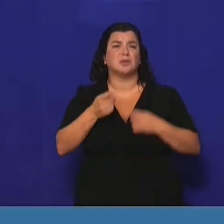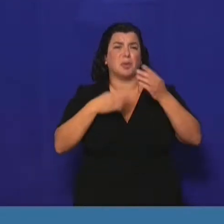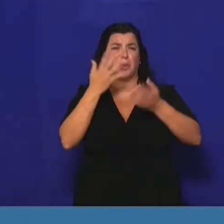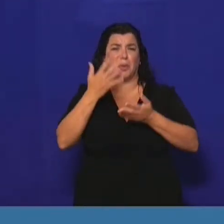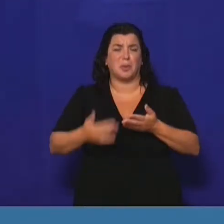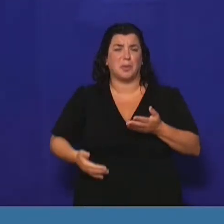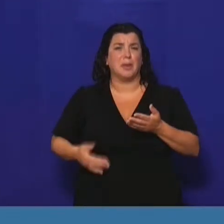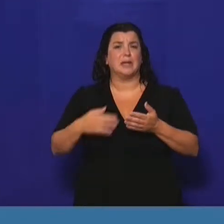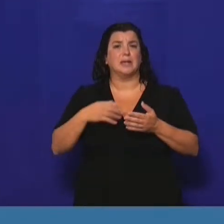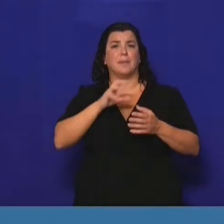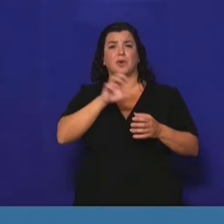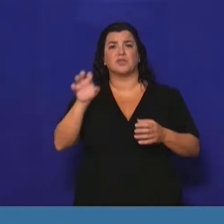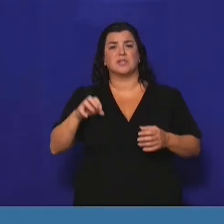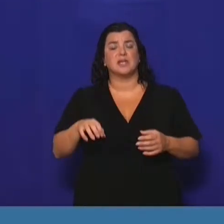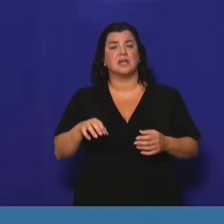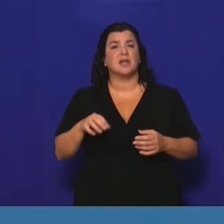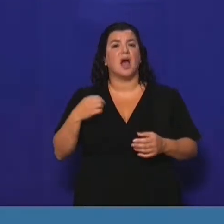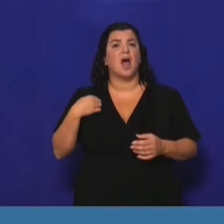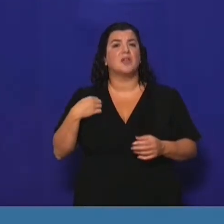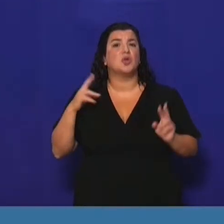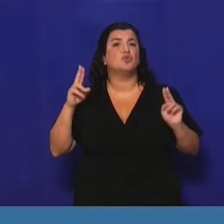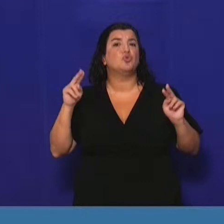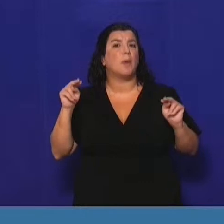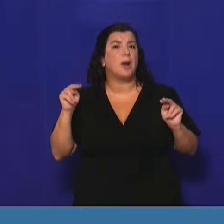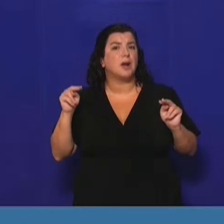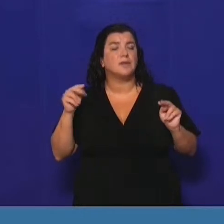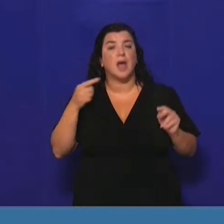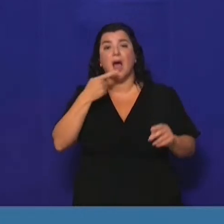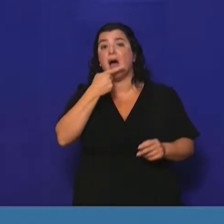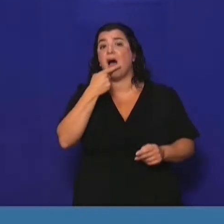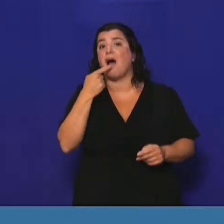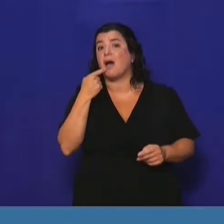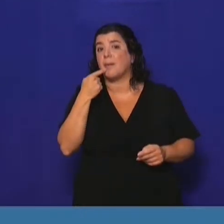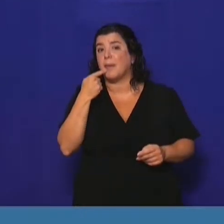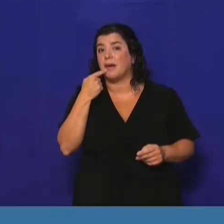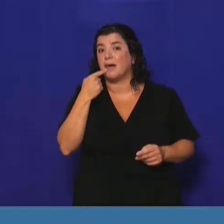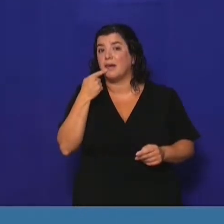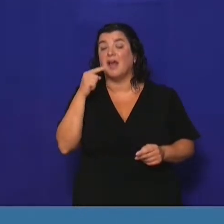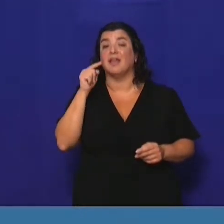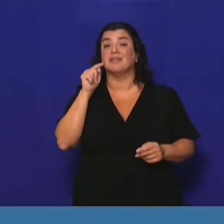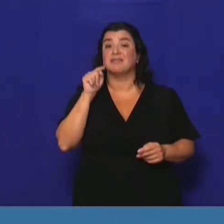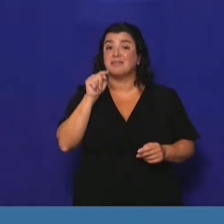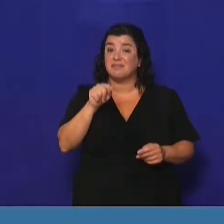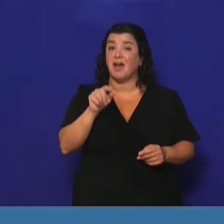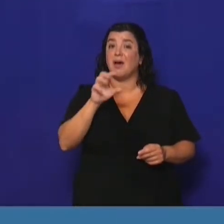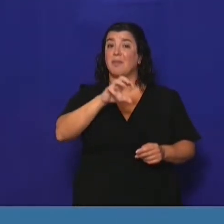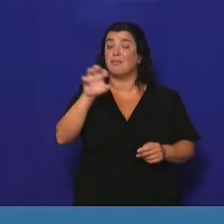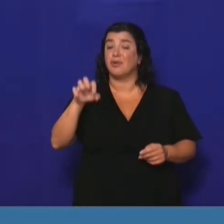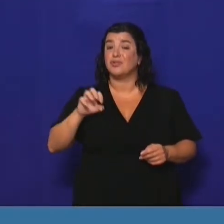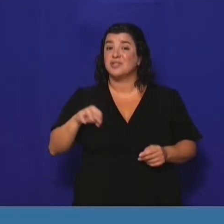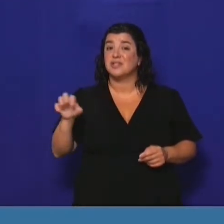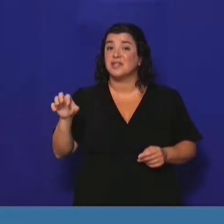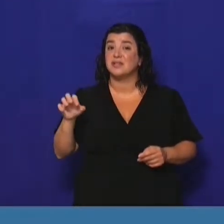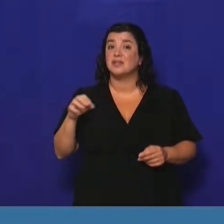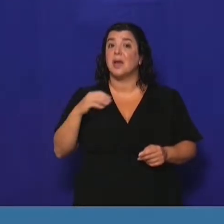xi postijiet li huma fir-red zones, jiġifieri li dawn ikunu postijiet fejn m'hemmx travel għalihom,